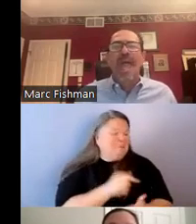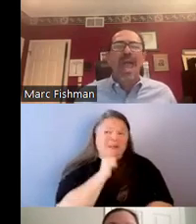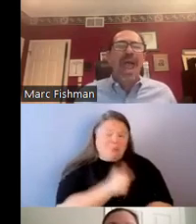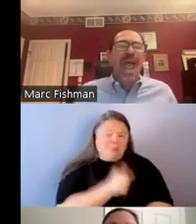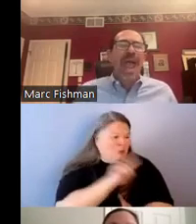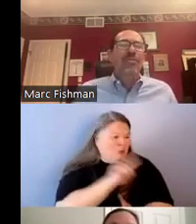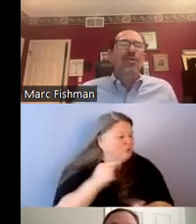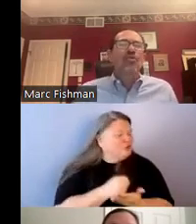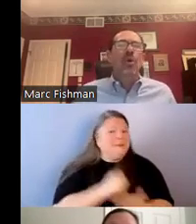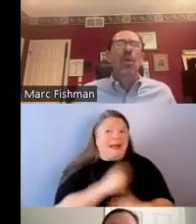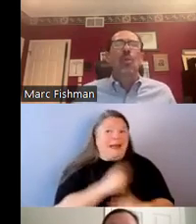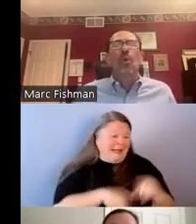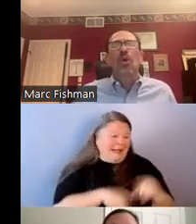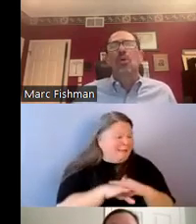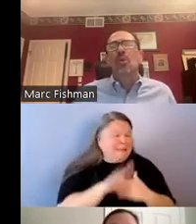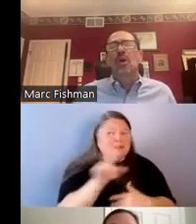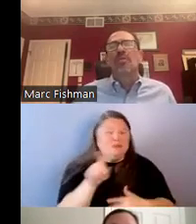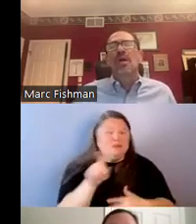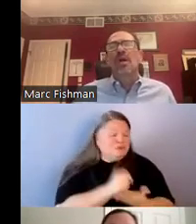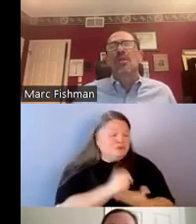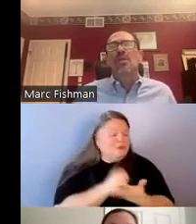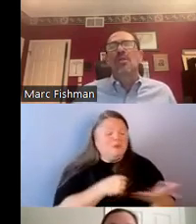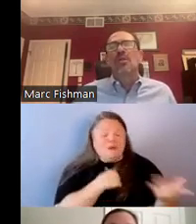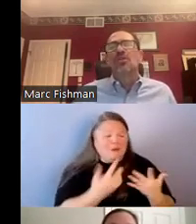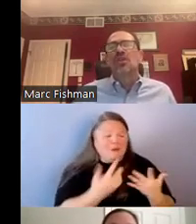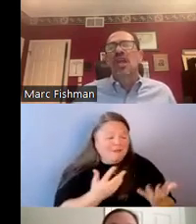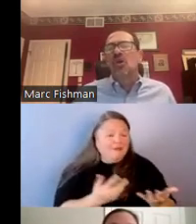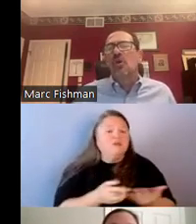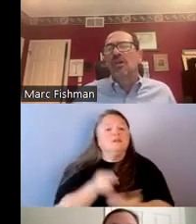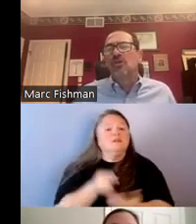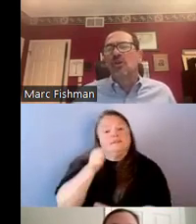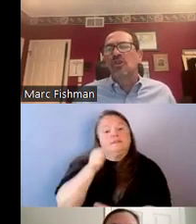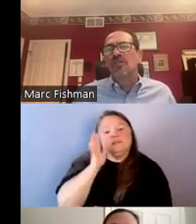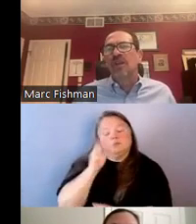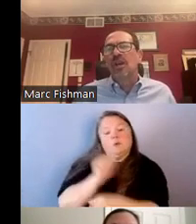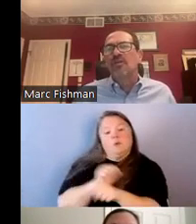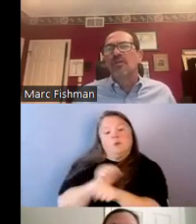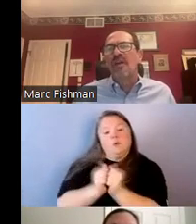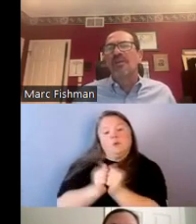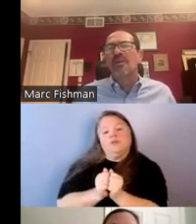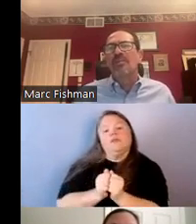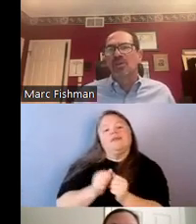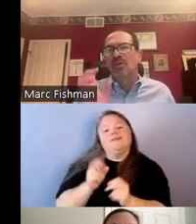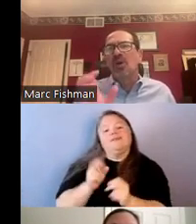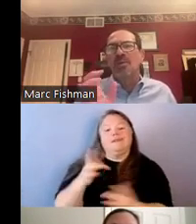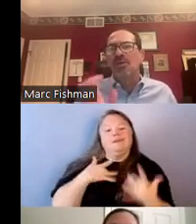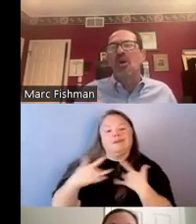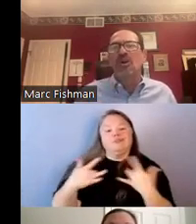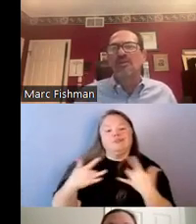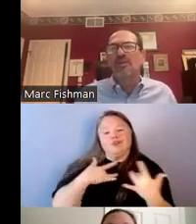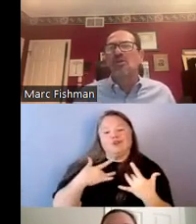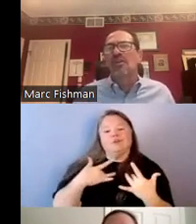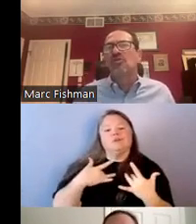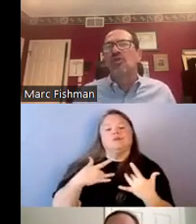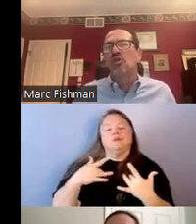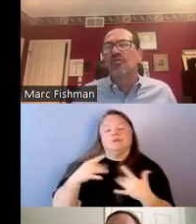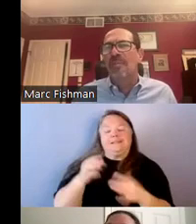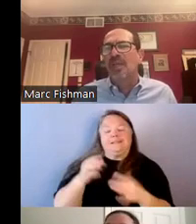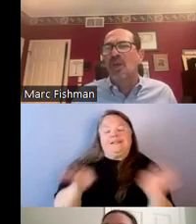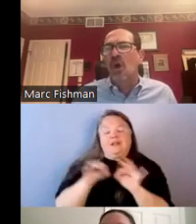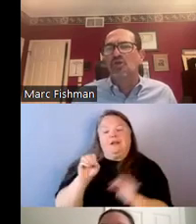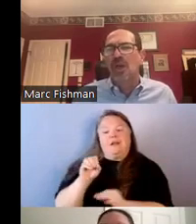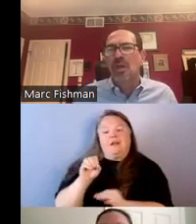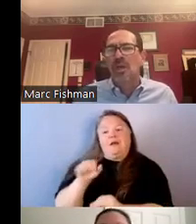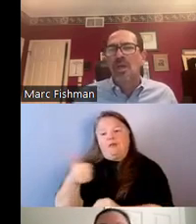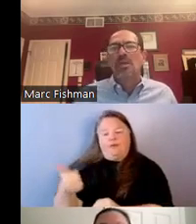treatment. And this will work with the CSO, the concerned significant other, the family member, is the primary target of the intervention, to